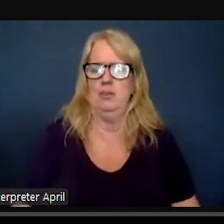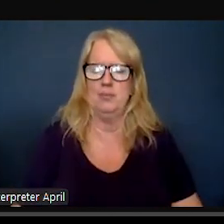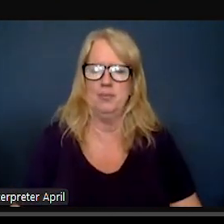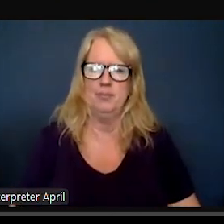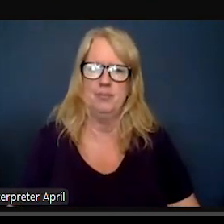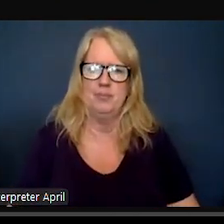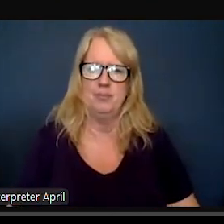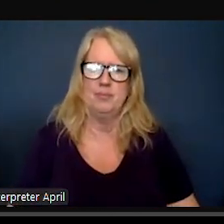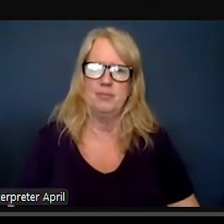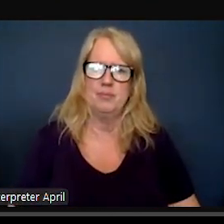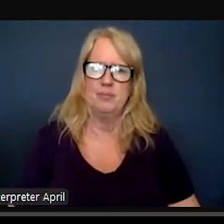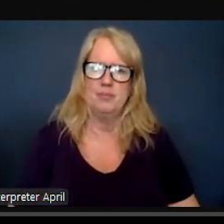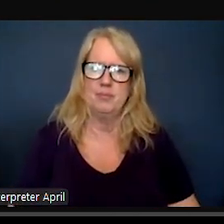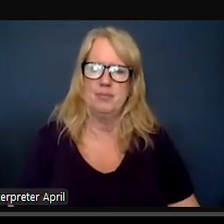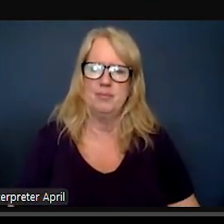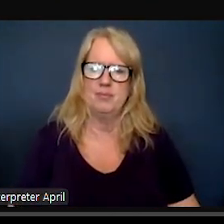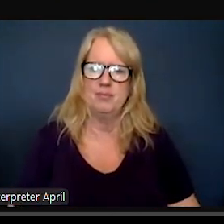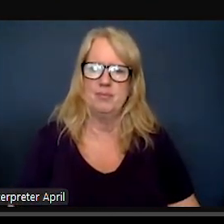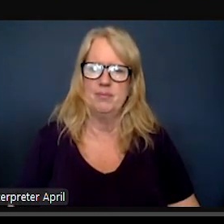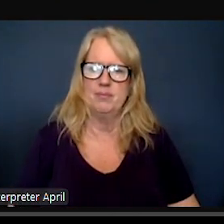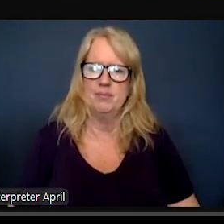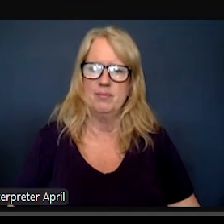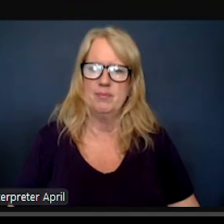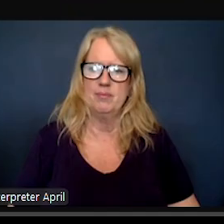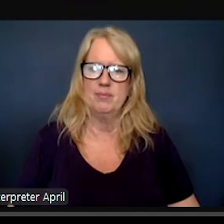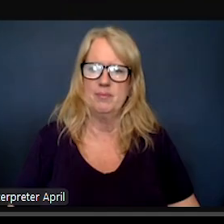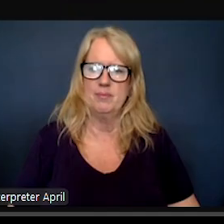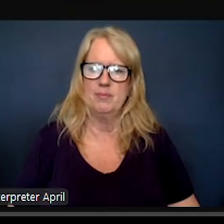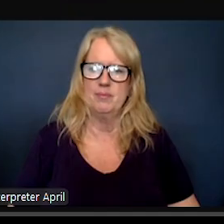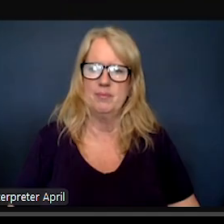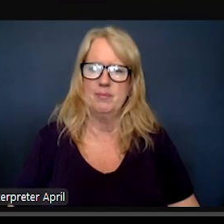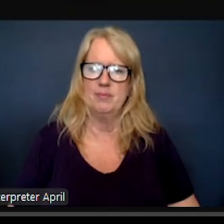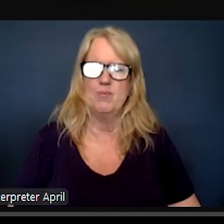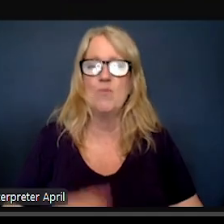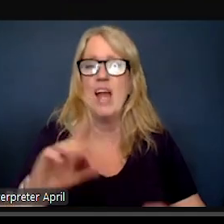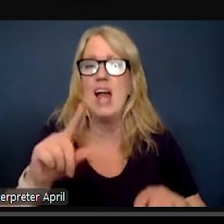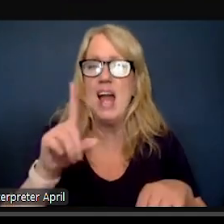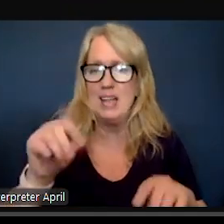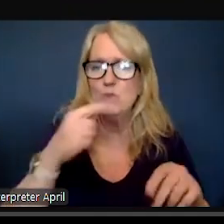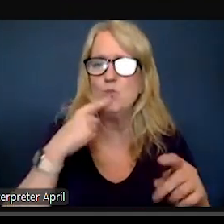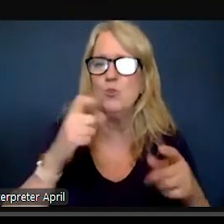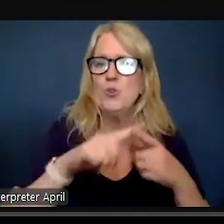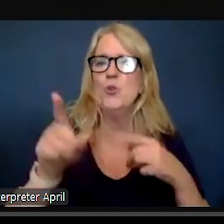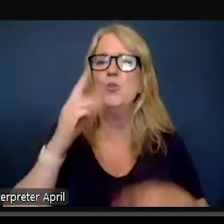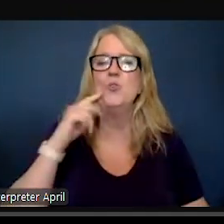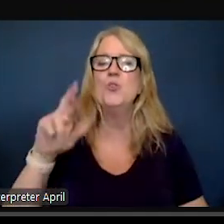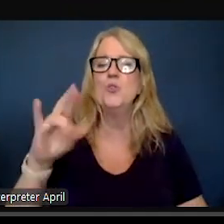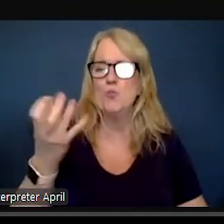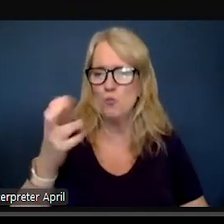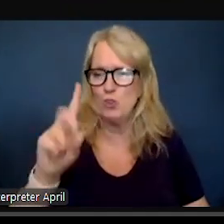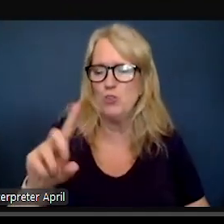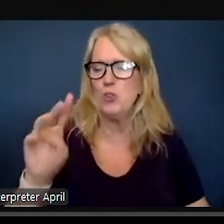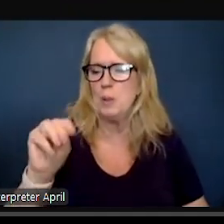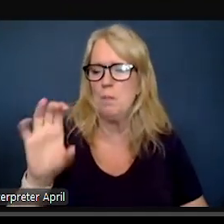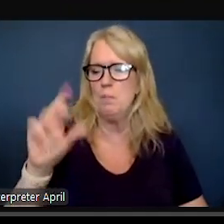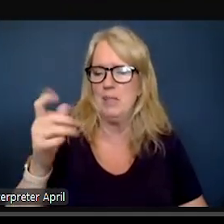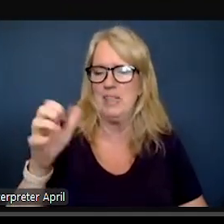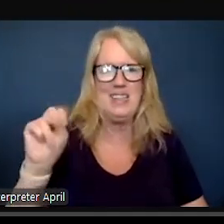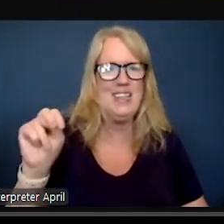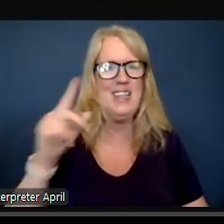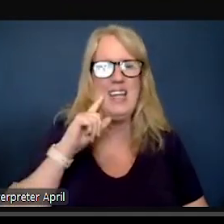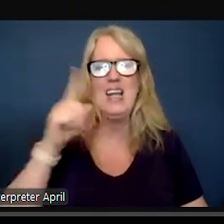I do want to just give a shout out to Richard McKeon at SAMHSA, who